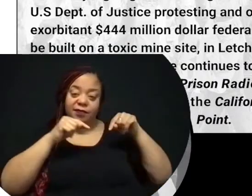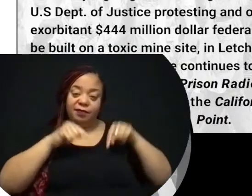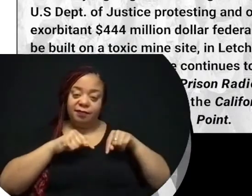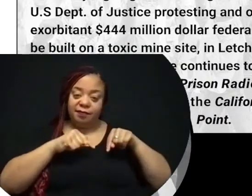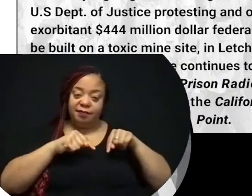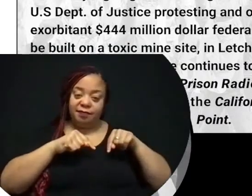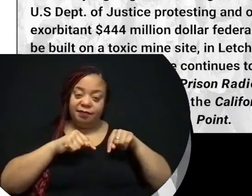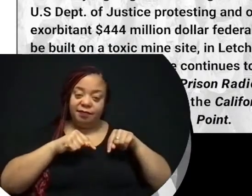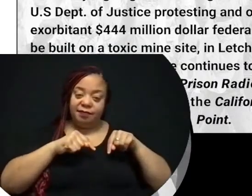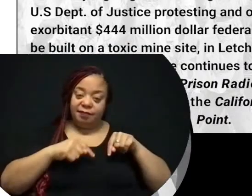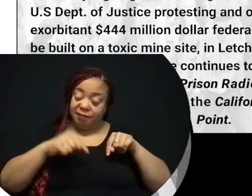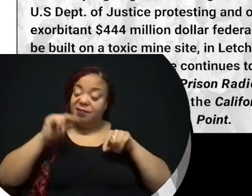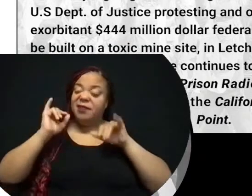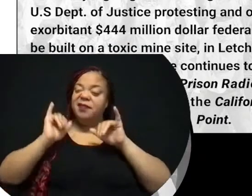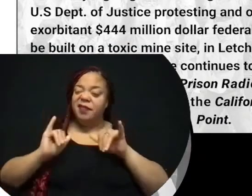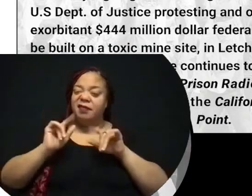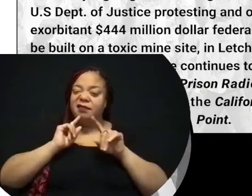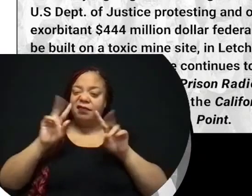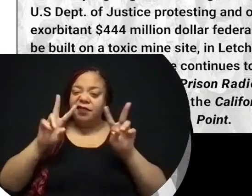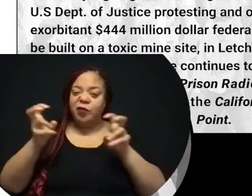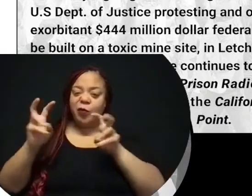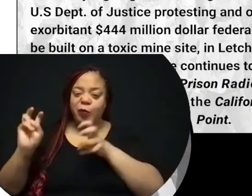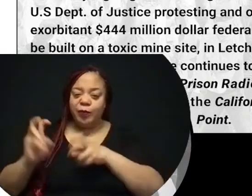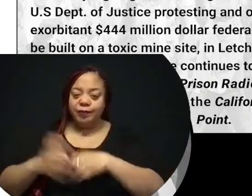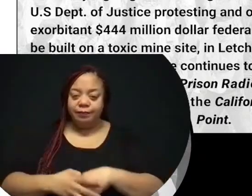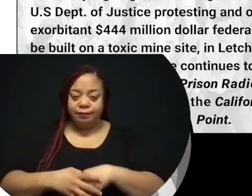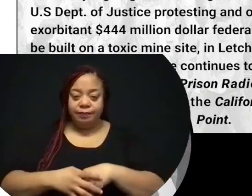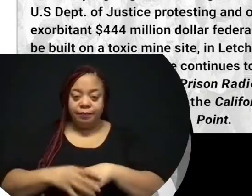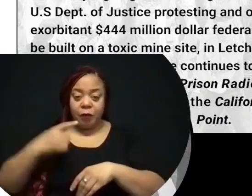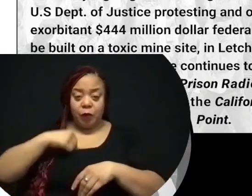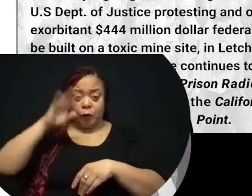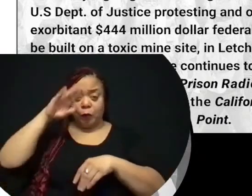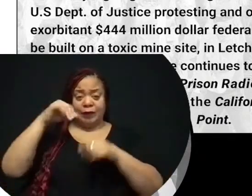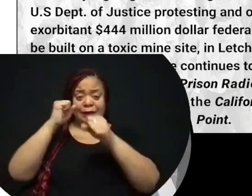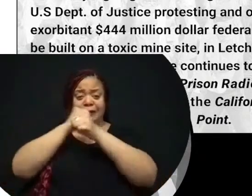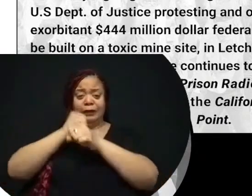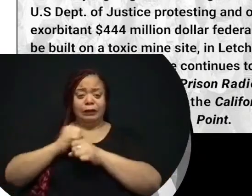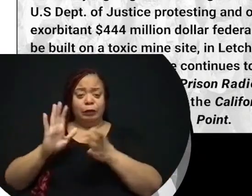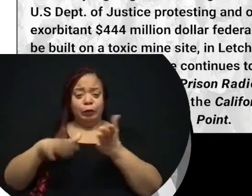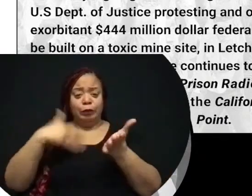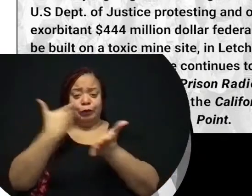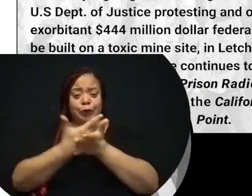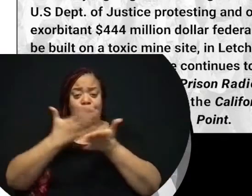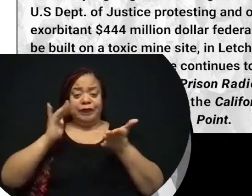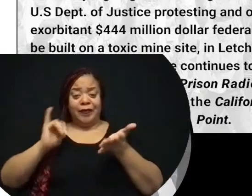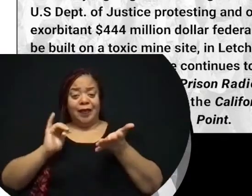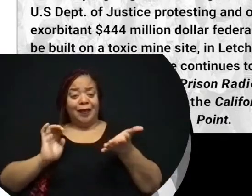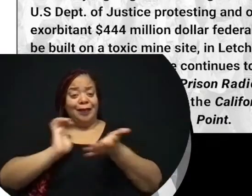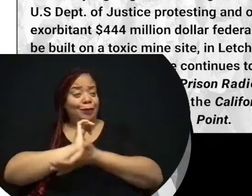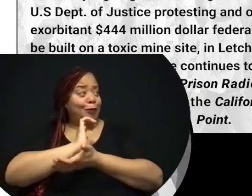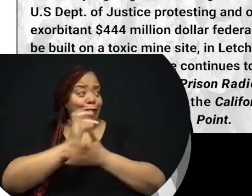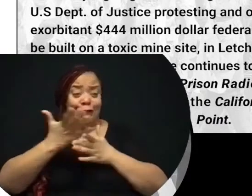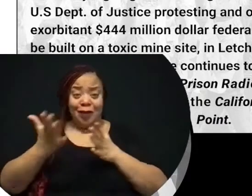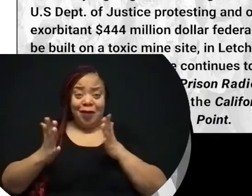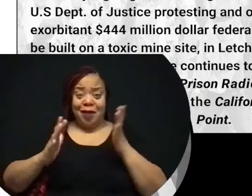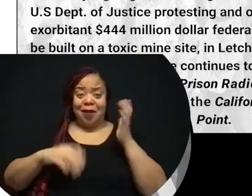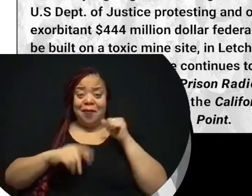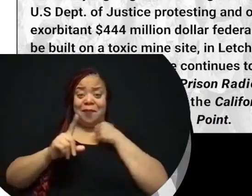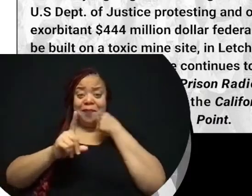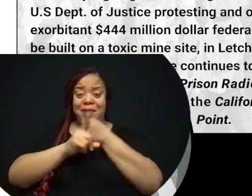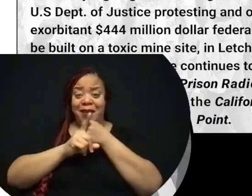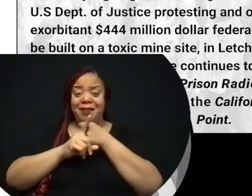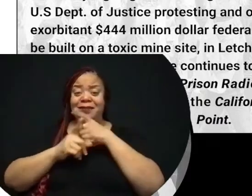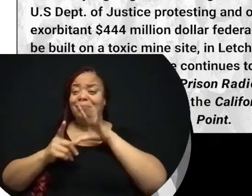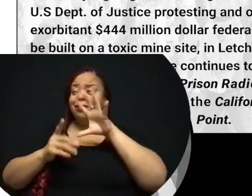Latinos were incarcerated at the same time, or rather at the same rate as their white counterparts, the prison population